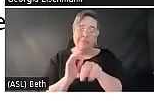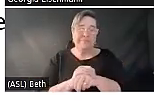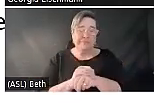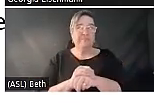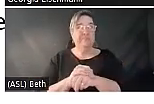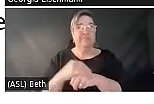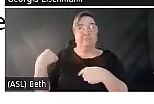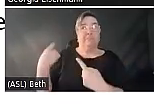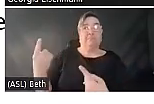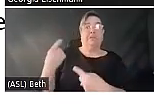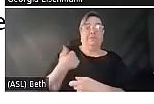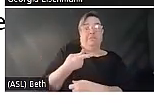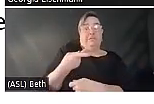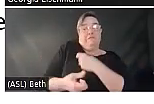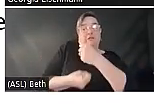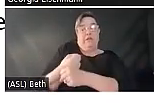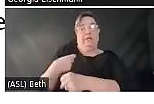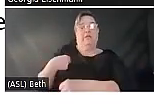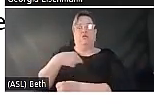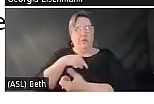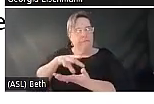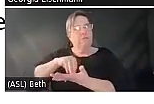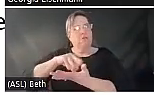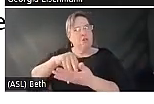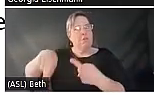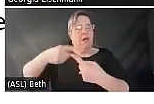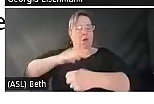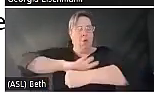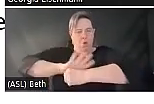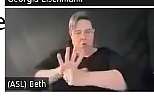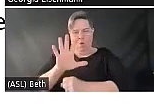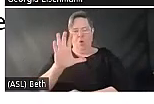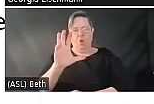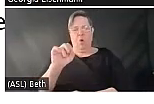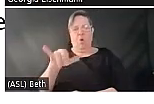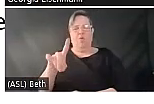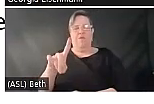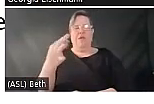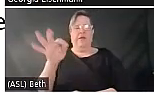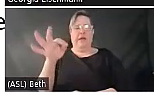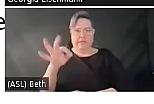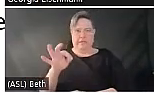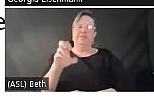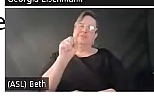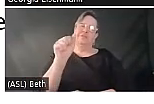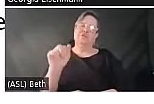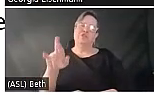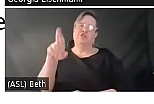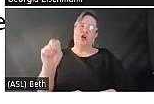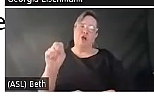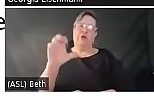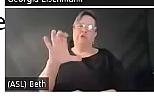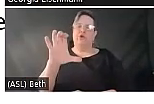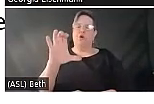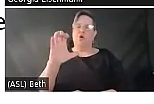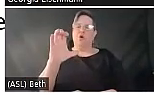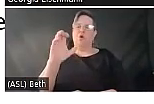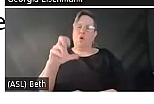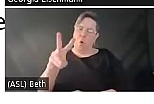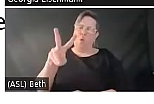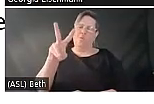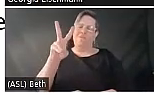for several years. It's spread, it's caused by the virus SARS-CoV-2. It is